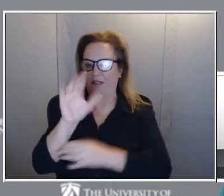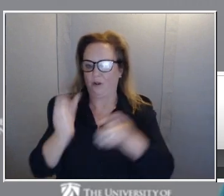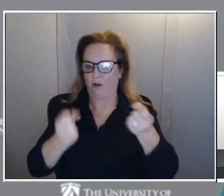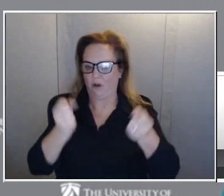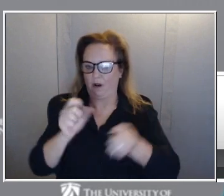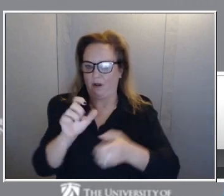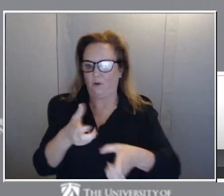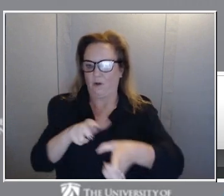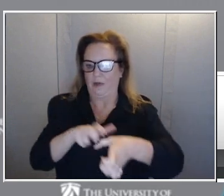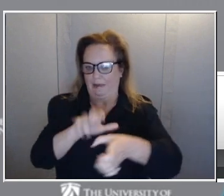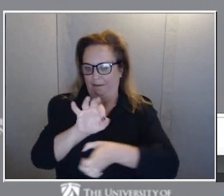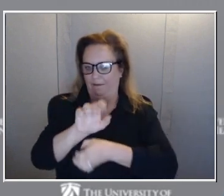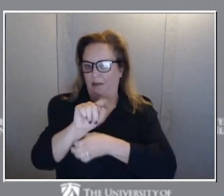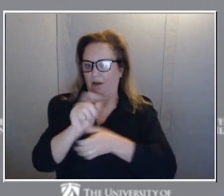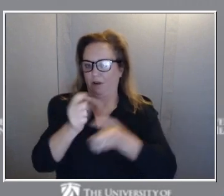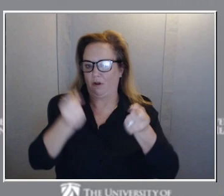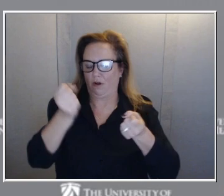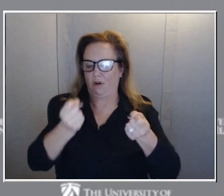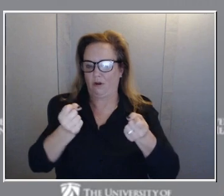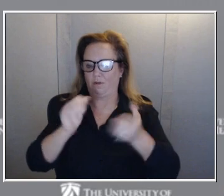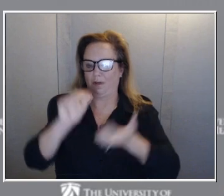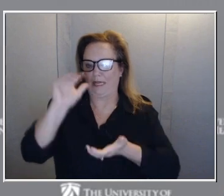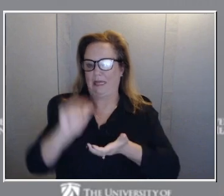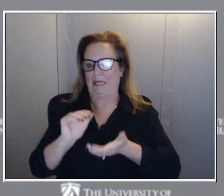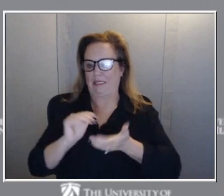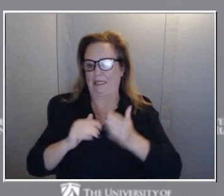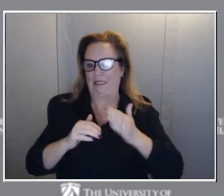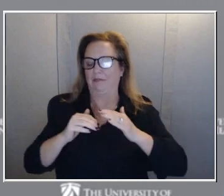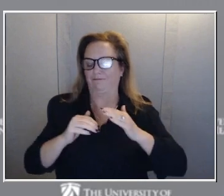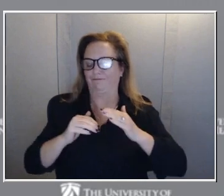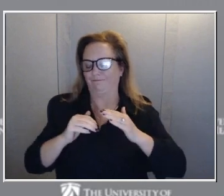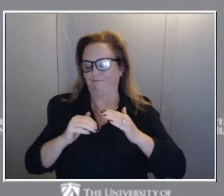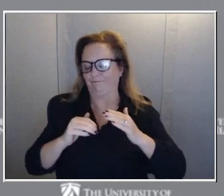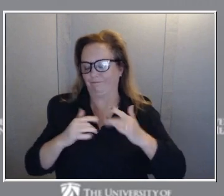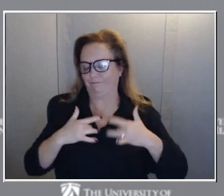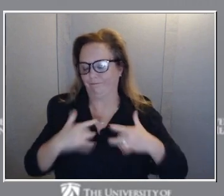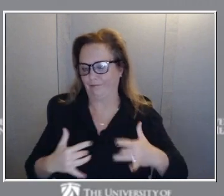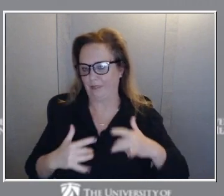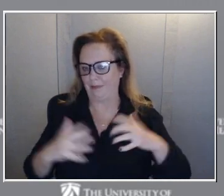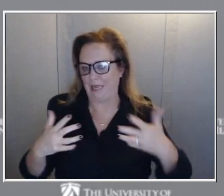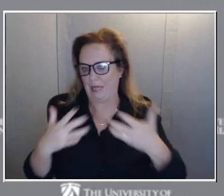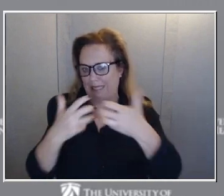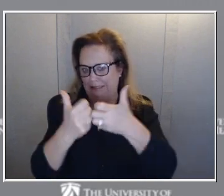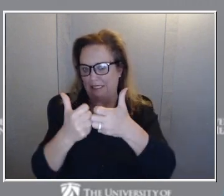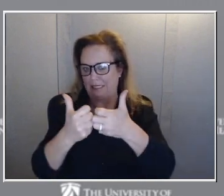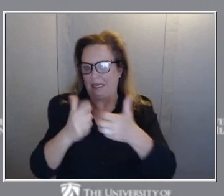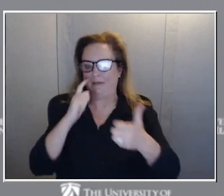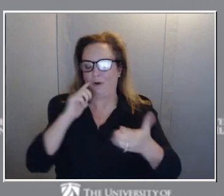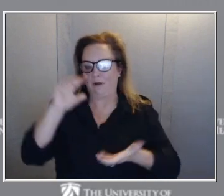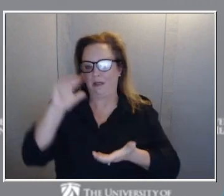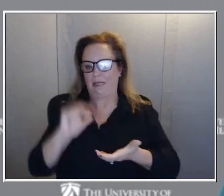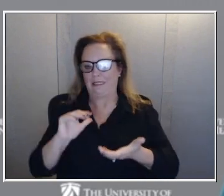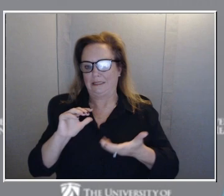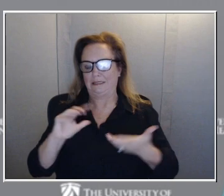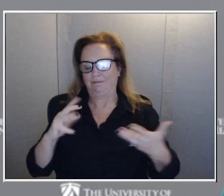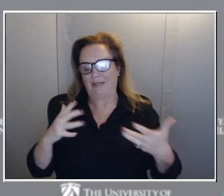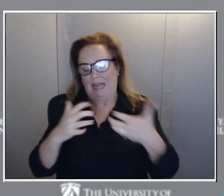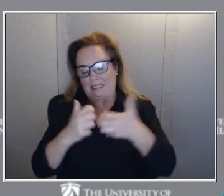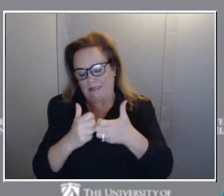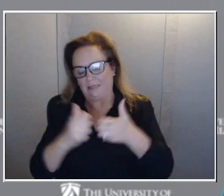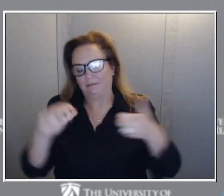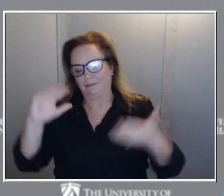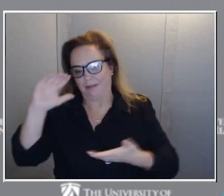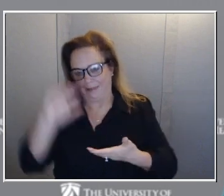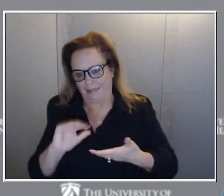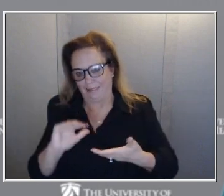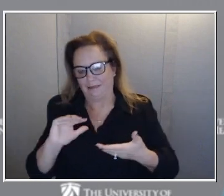fitting in our car properly, we'll be less likely to be in an accident, and if we are in an accident, we'll be less likely to be injured. So for